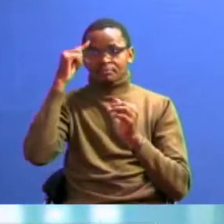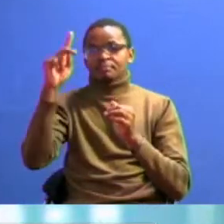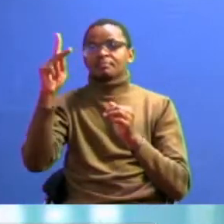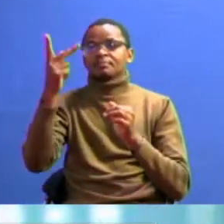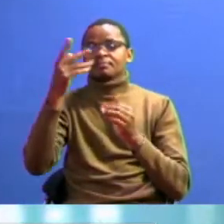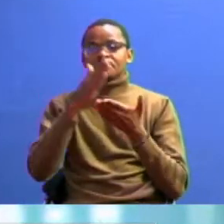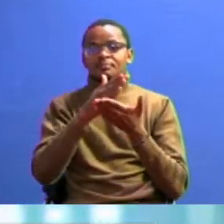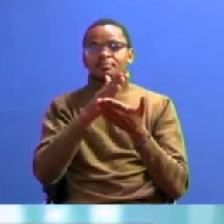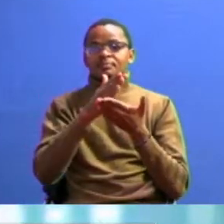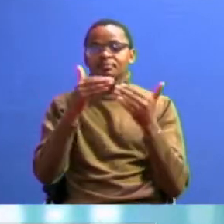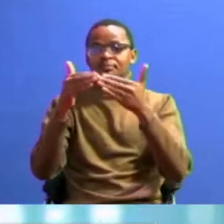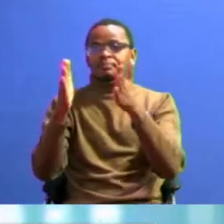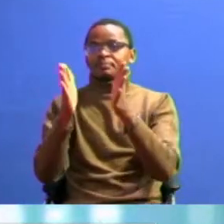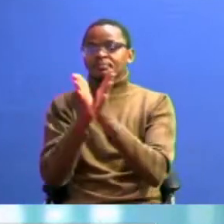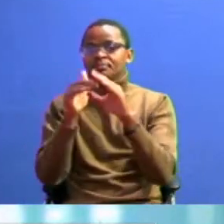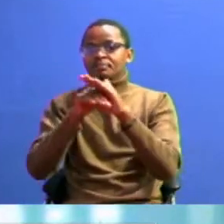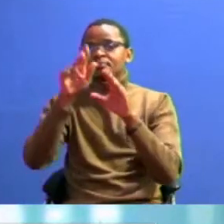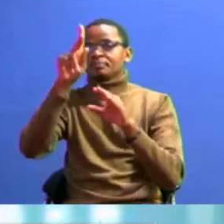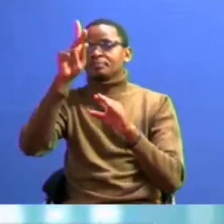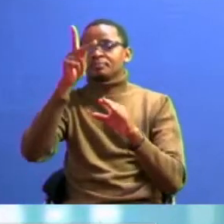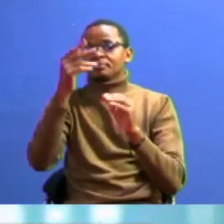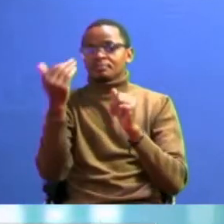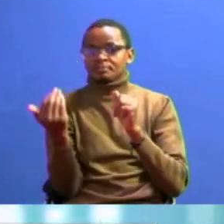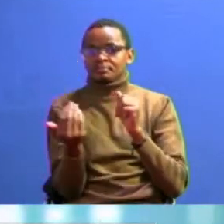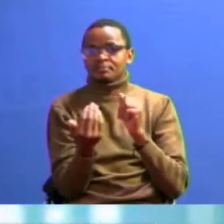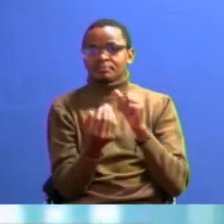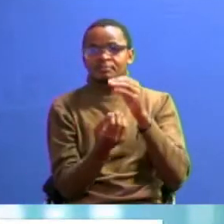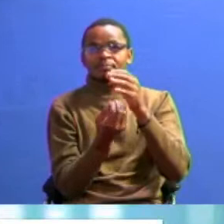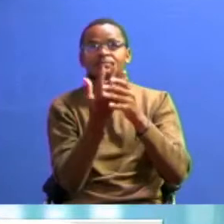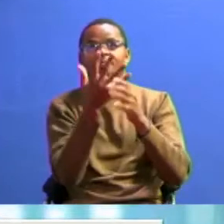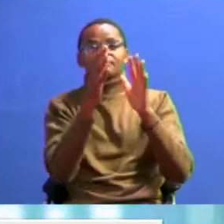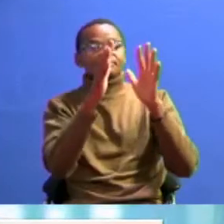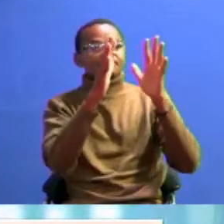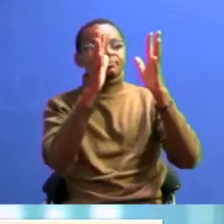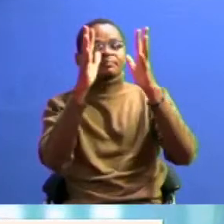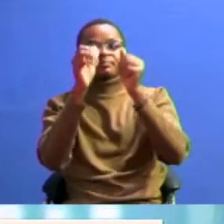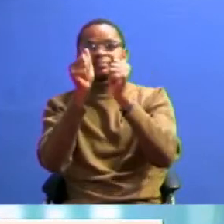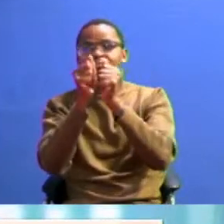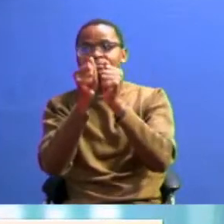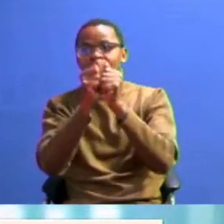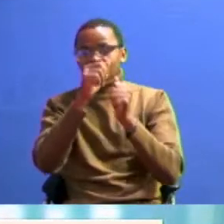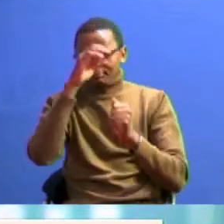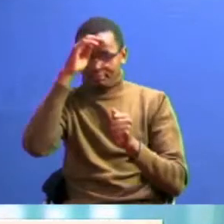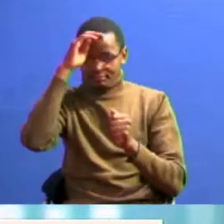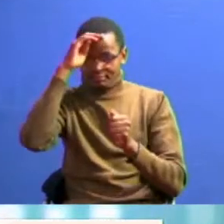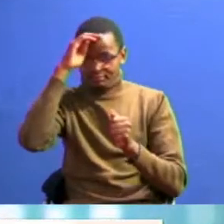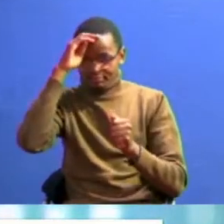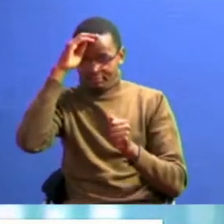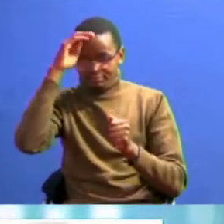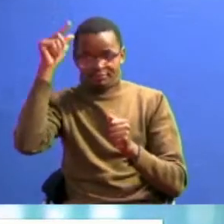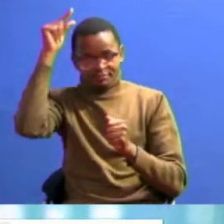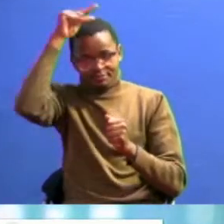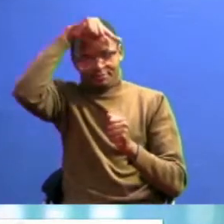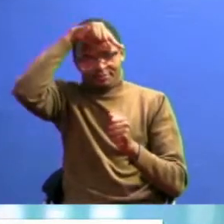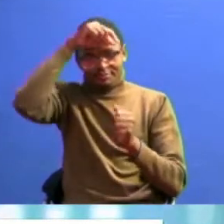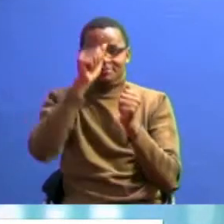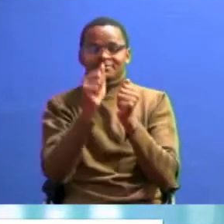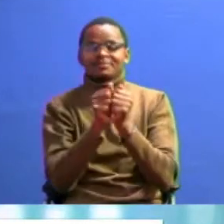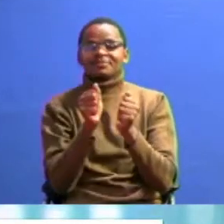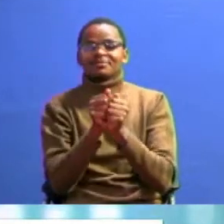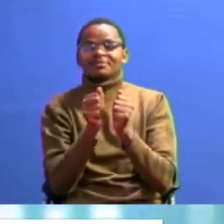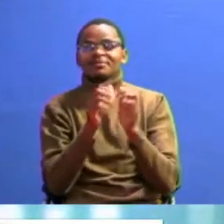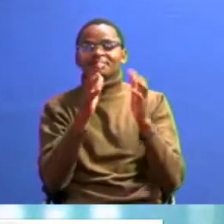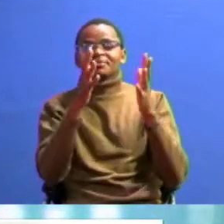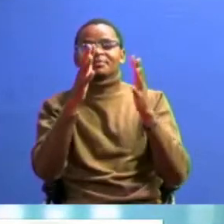In some of the communities in Kenya, when a child is born, people celebrate with alcohol. When there is a graduation, people celebrate with alcohol. When there is